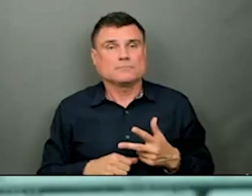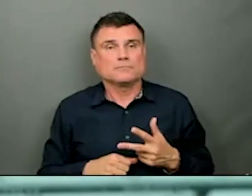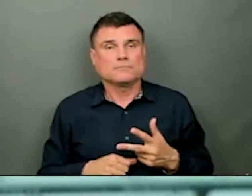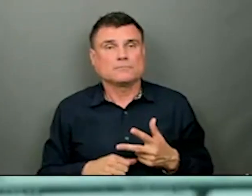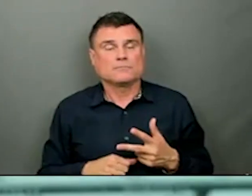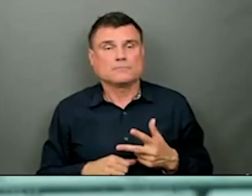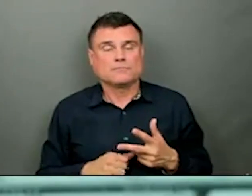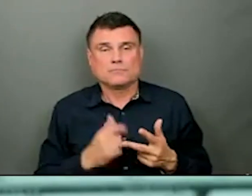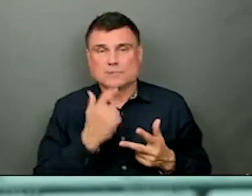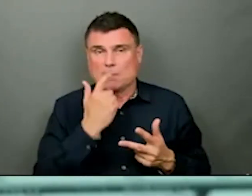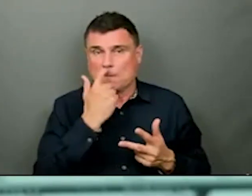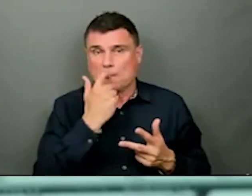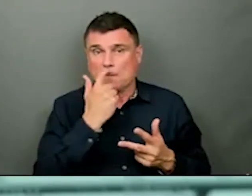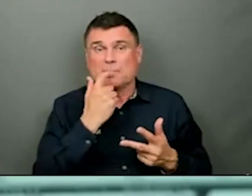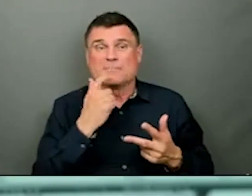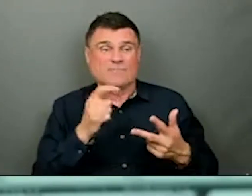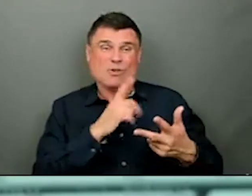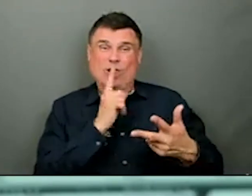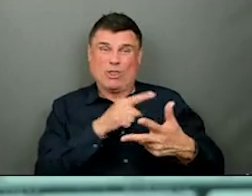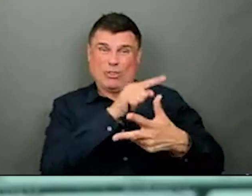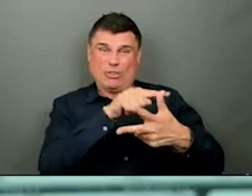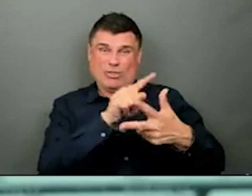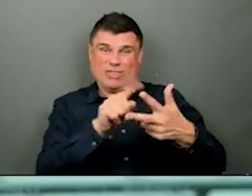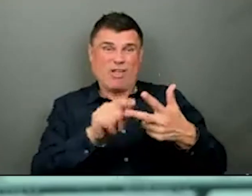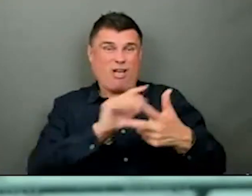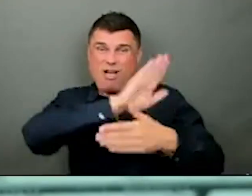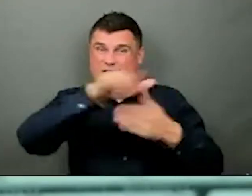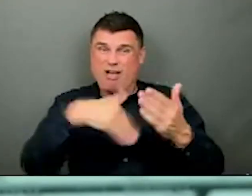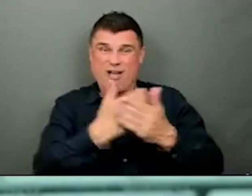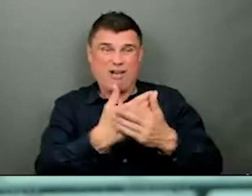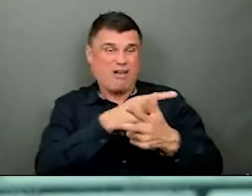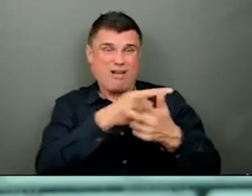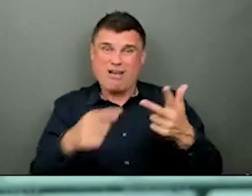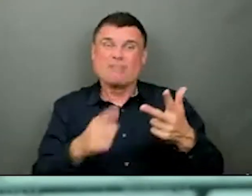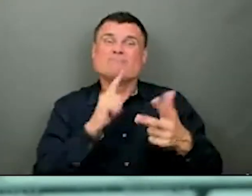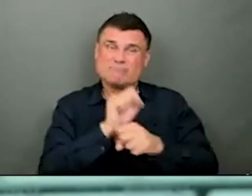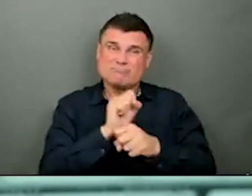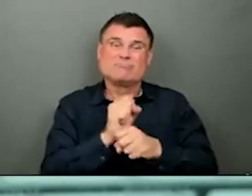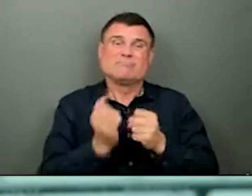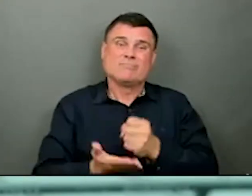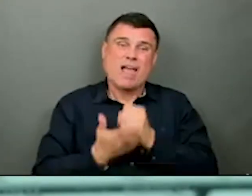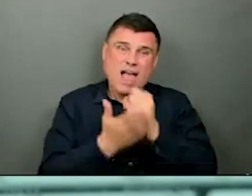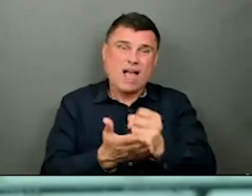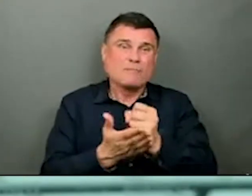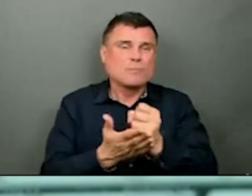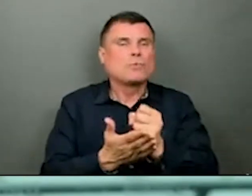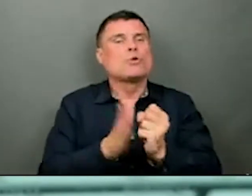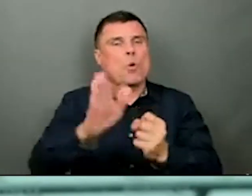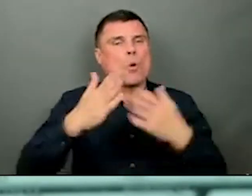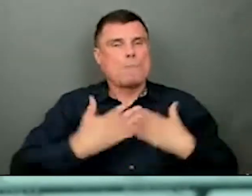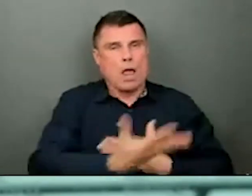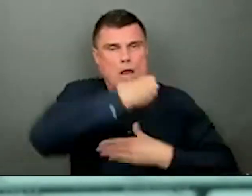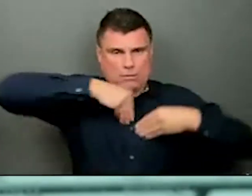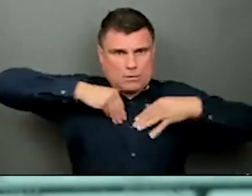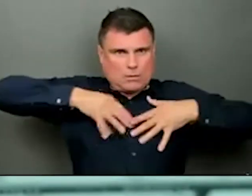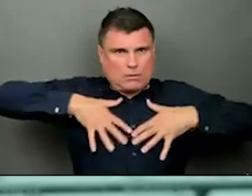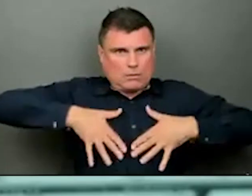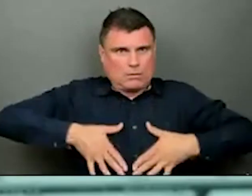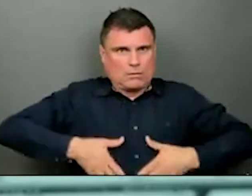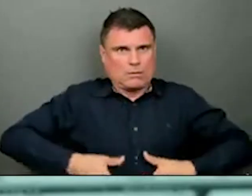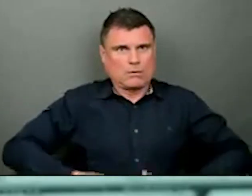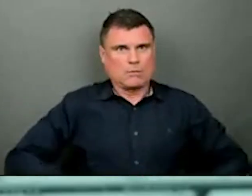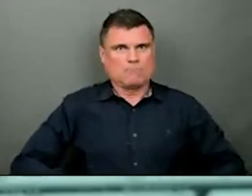infected yourself and make it less transmissible to your family if you do get infected. So both of those were